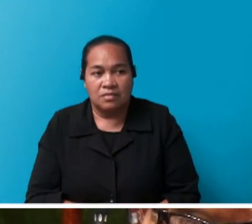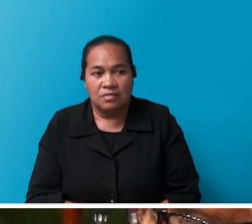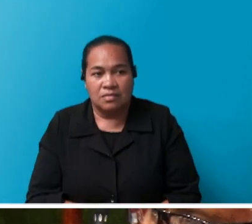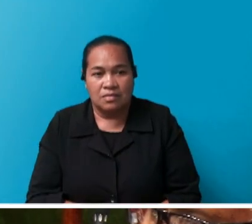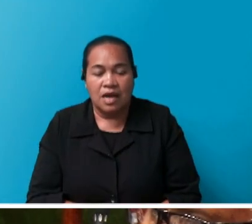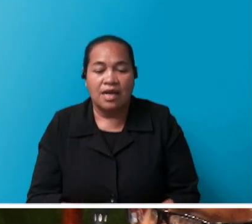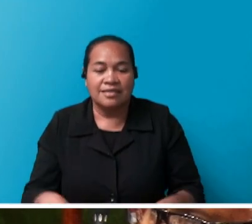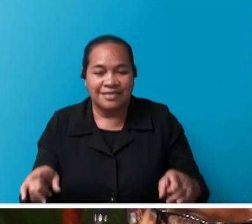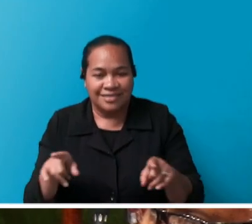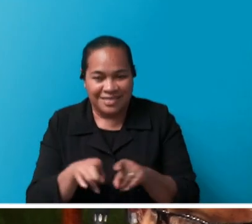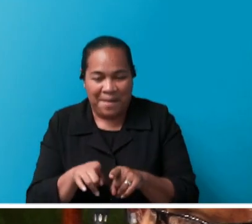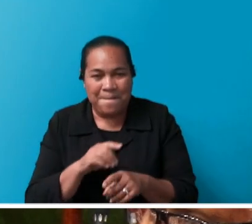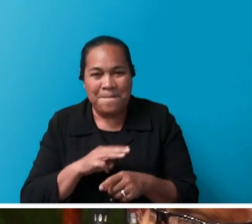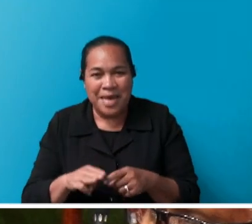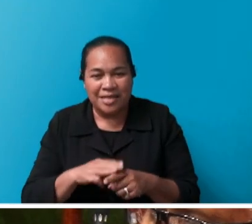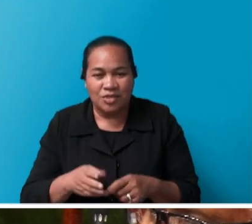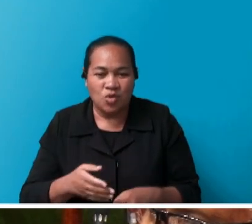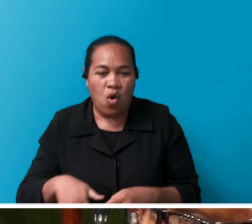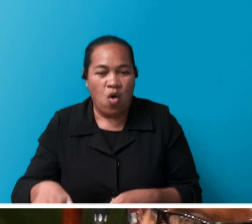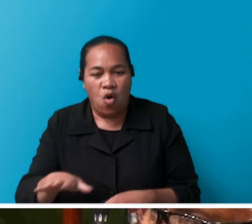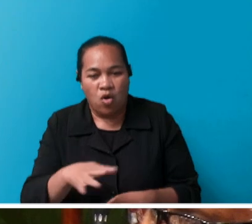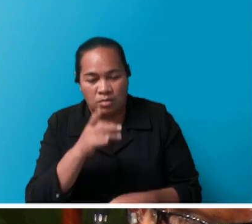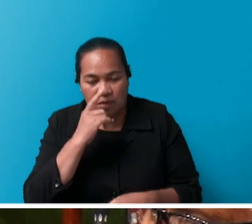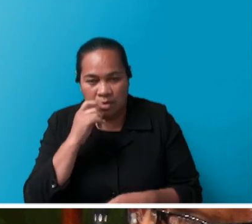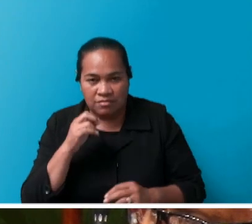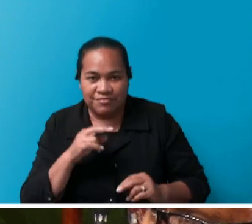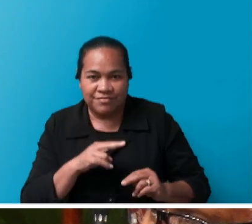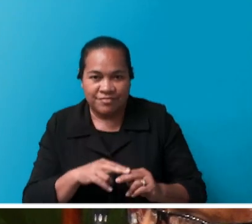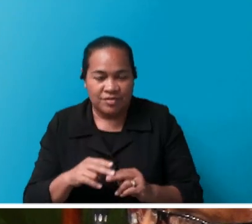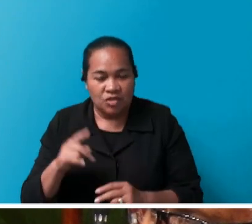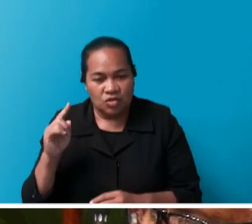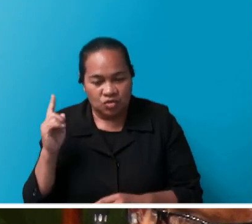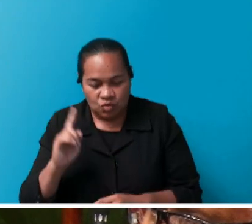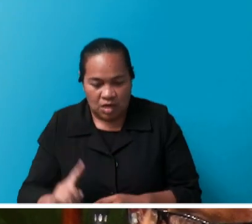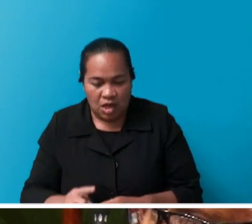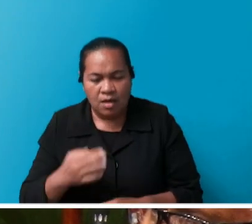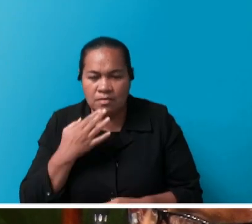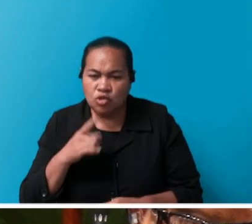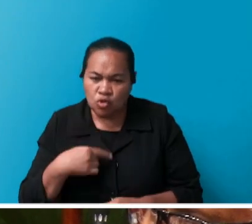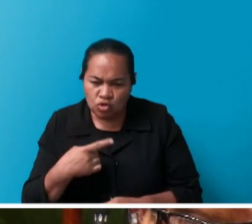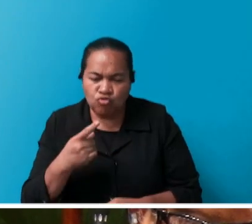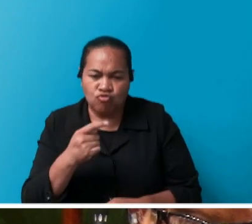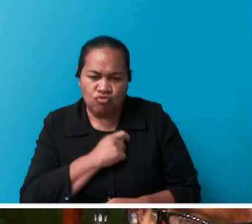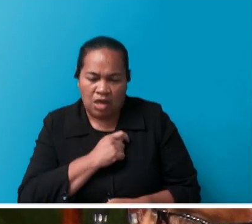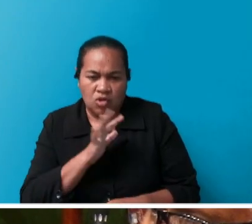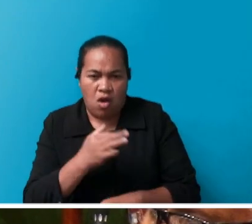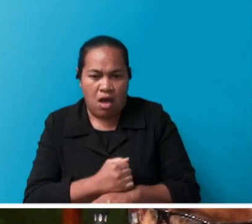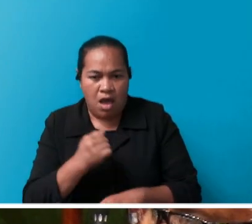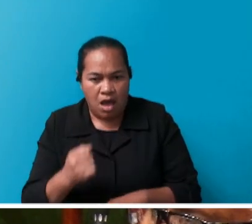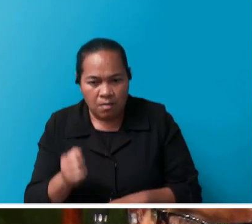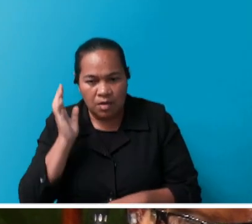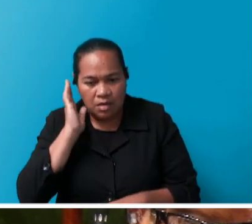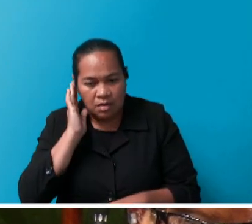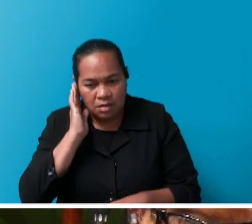the same message to all Fijians today. Continue to have faith in your government and in the ministry